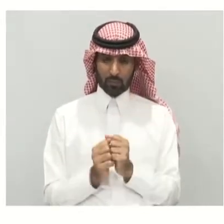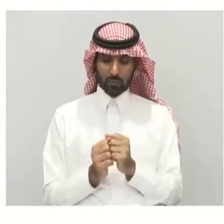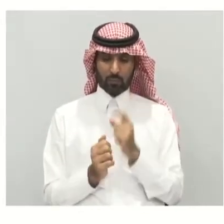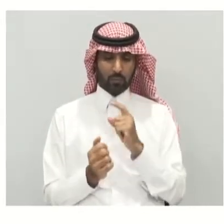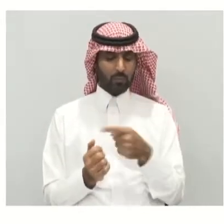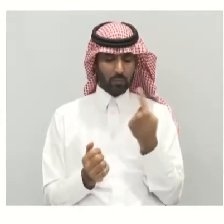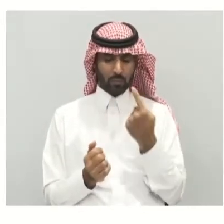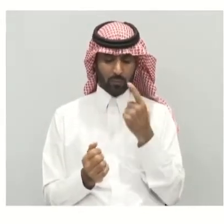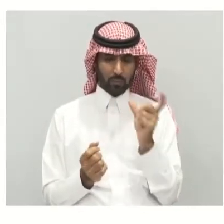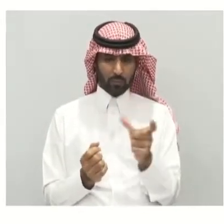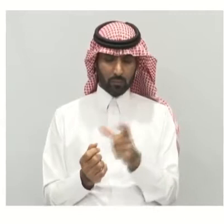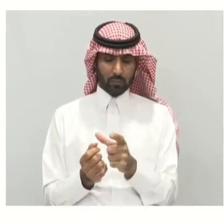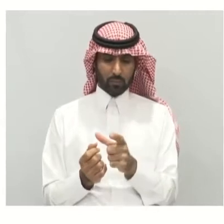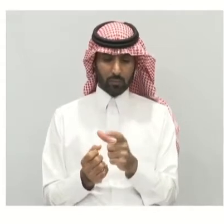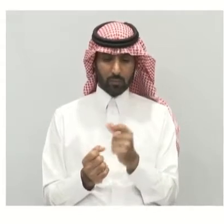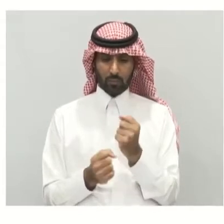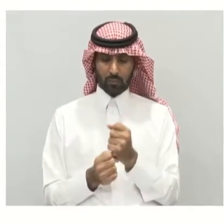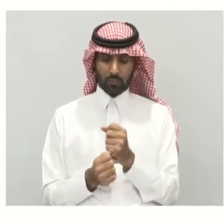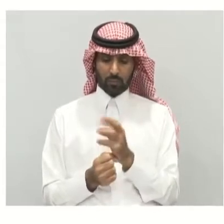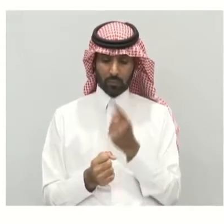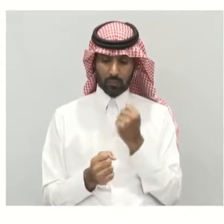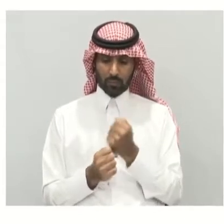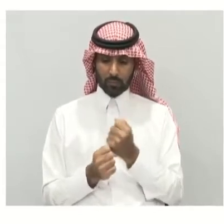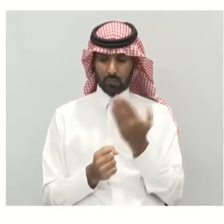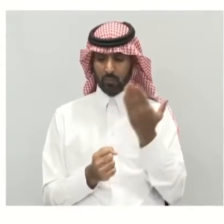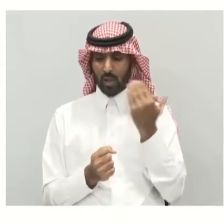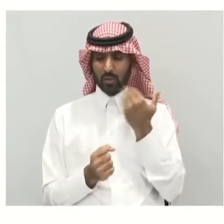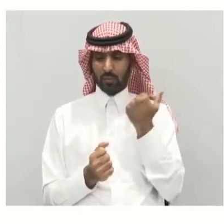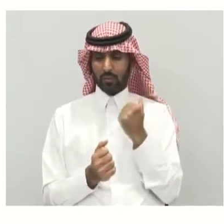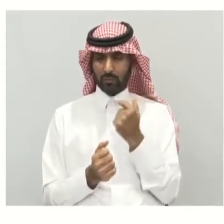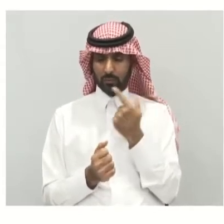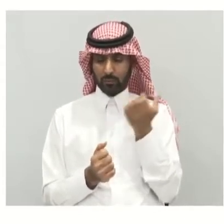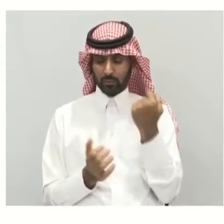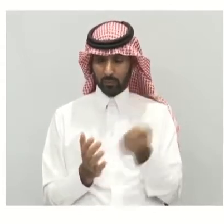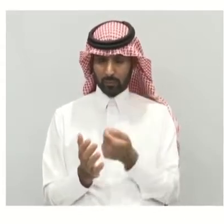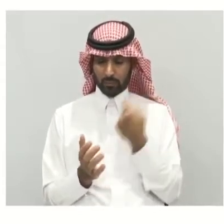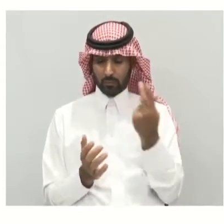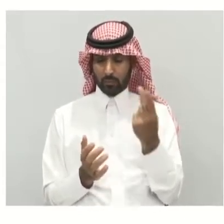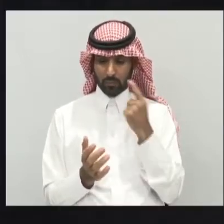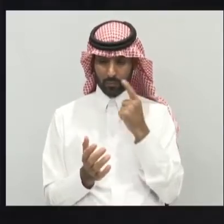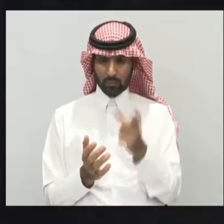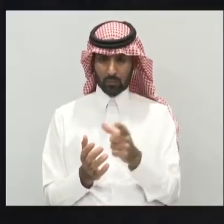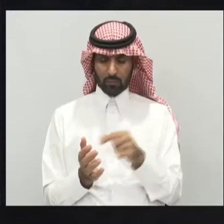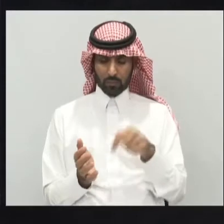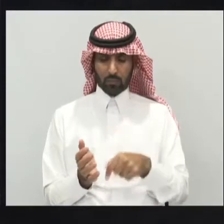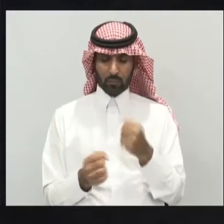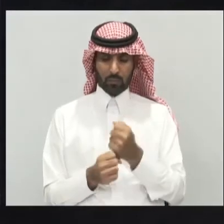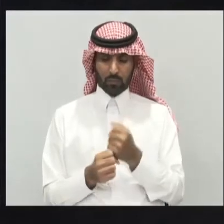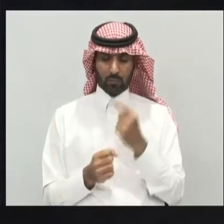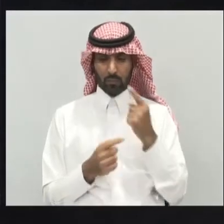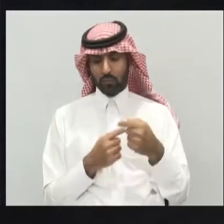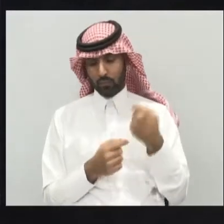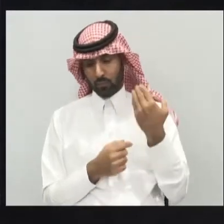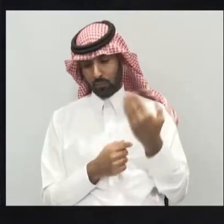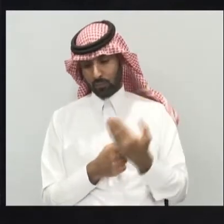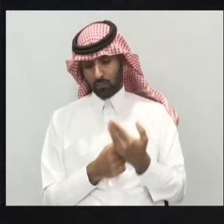for 1 sentence and the other sentence you have to use the simple past. So you will write 2 sentences, one with the present perfect and the